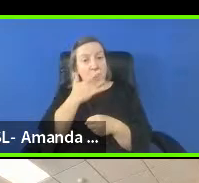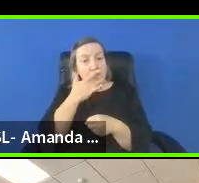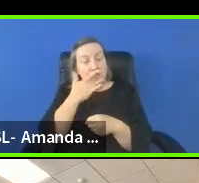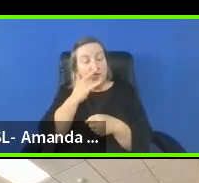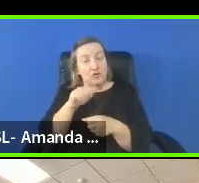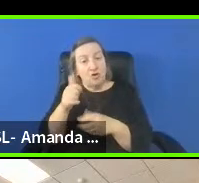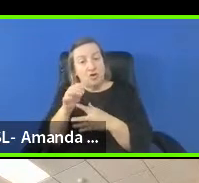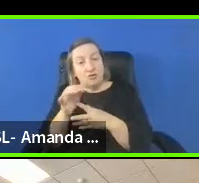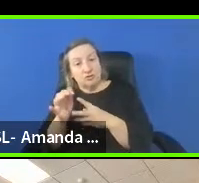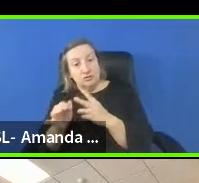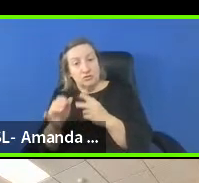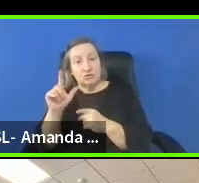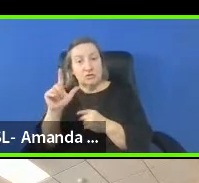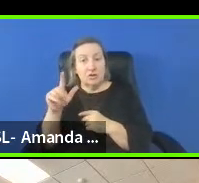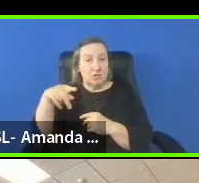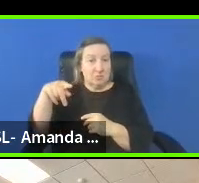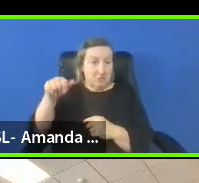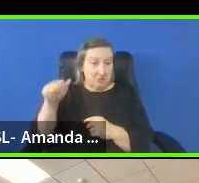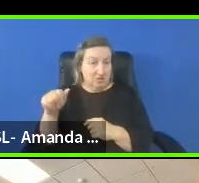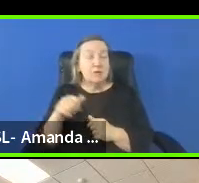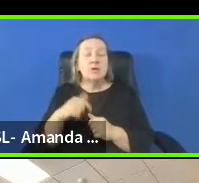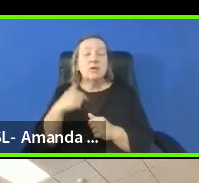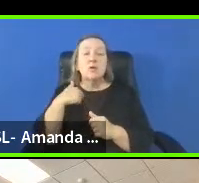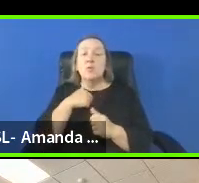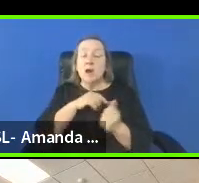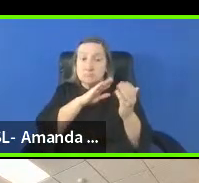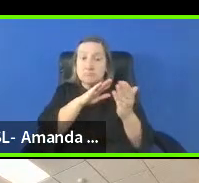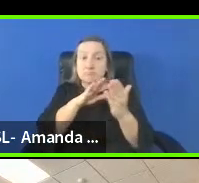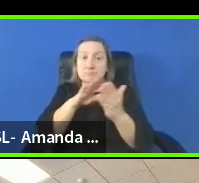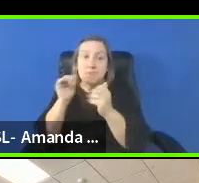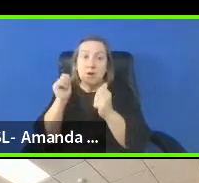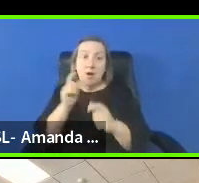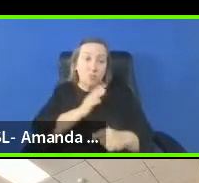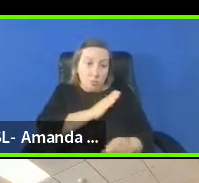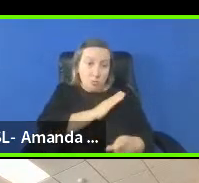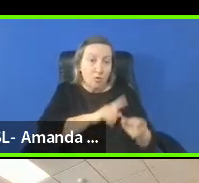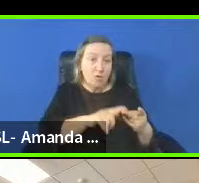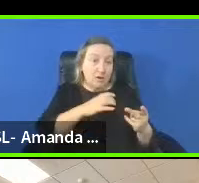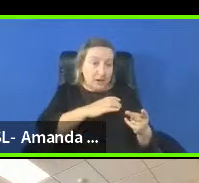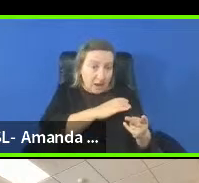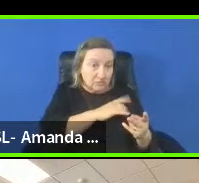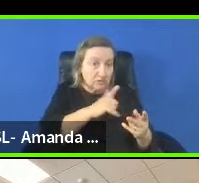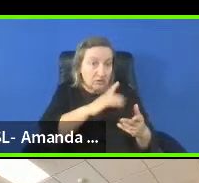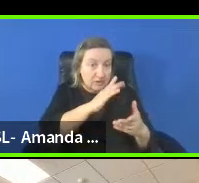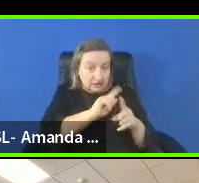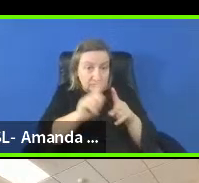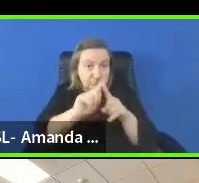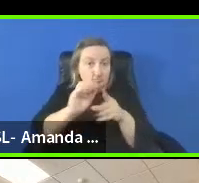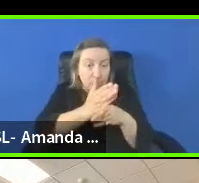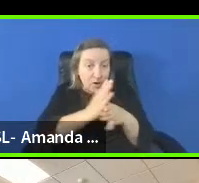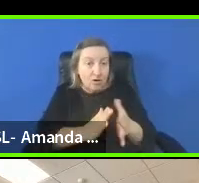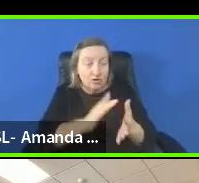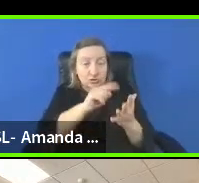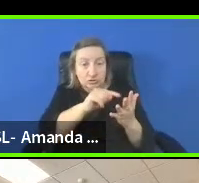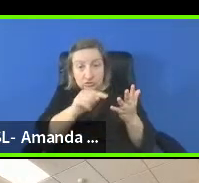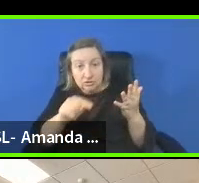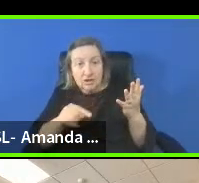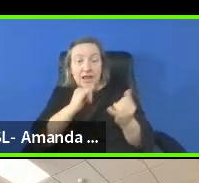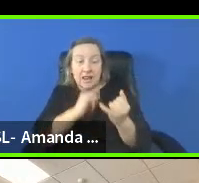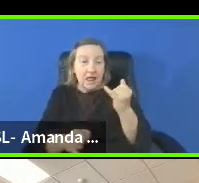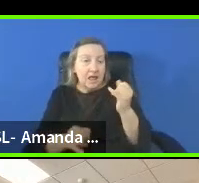We've been before all of the boards and councils of those partners, and the last one is